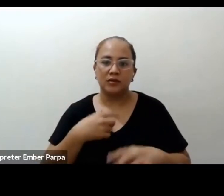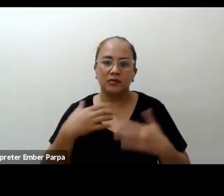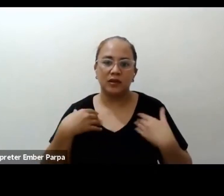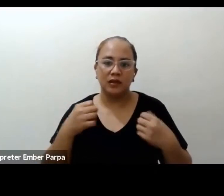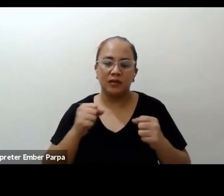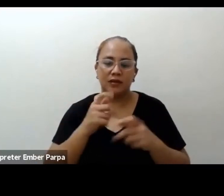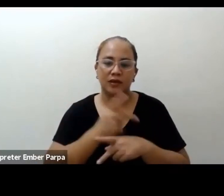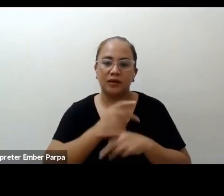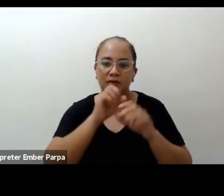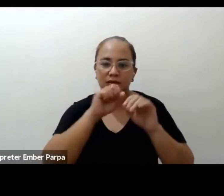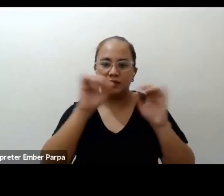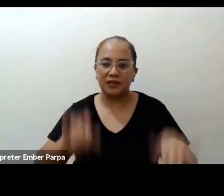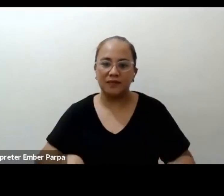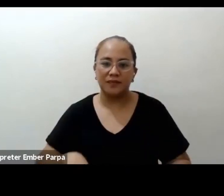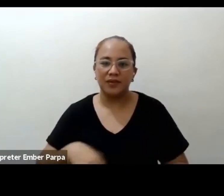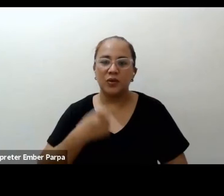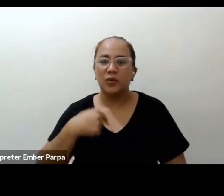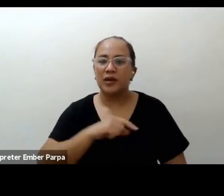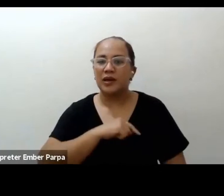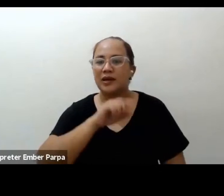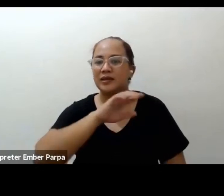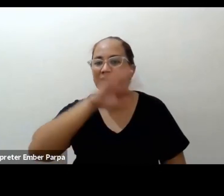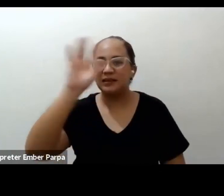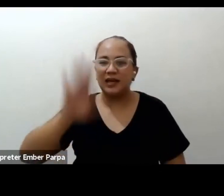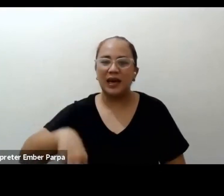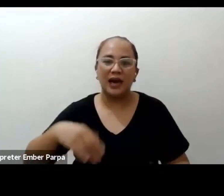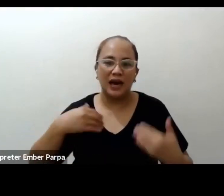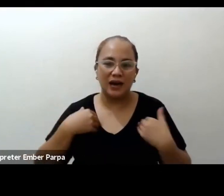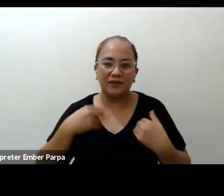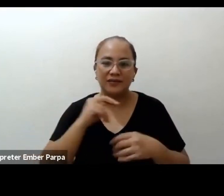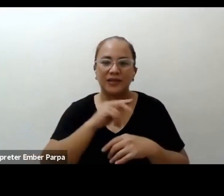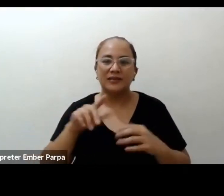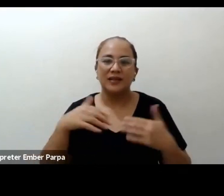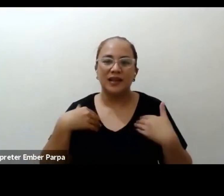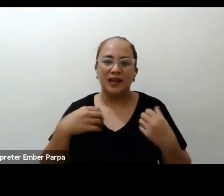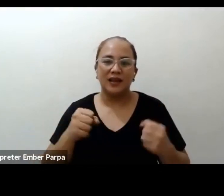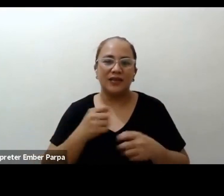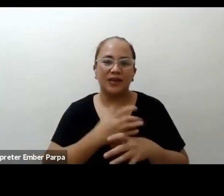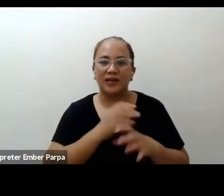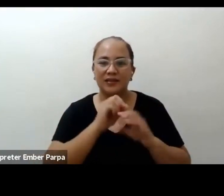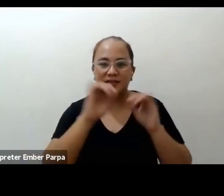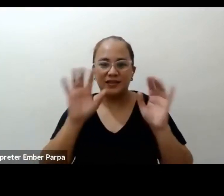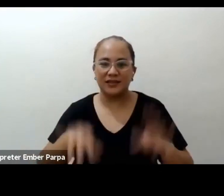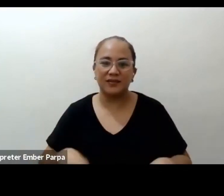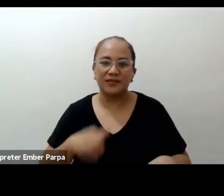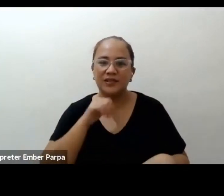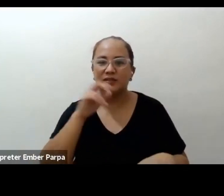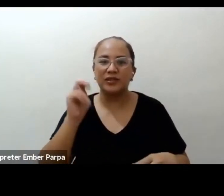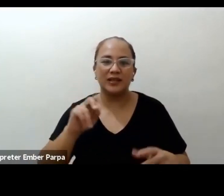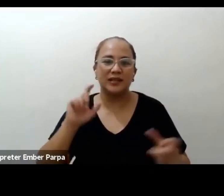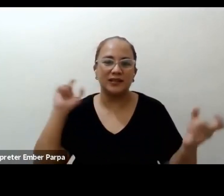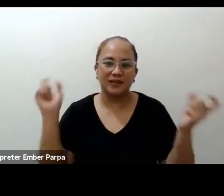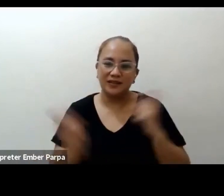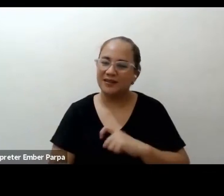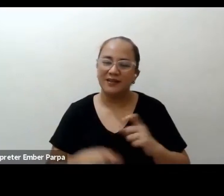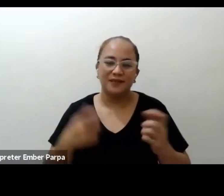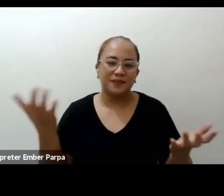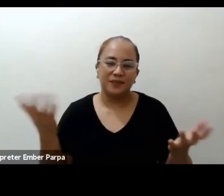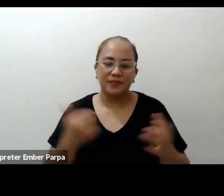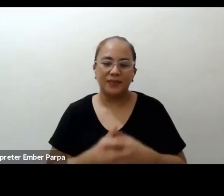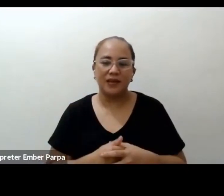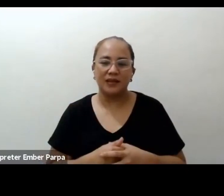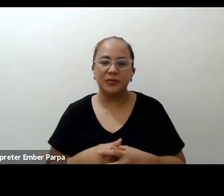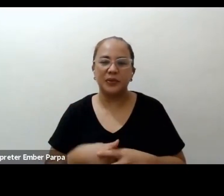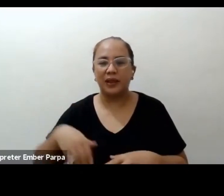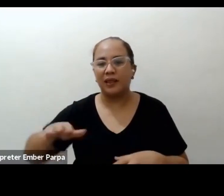kong sagutin, we never had a national healthcare system, so there's nothing to renationalize, no? Doon tayo huli nga